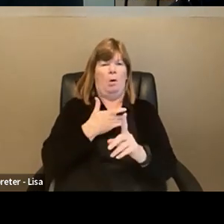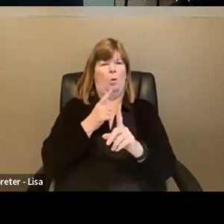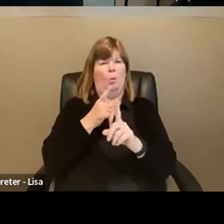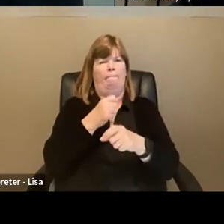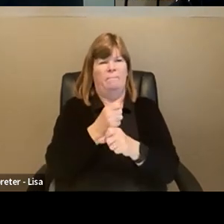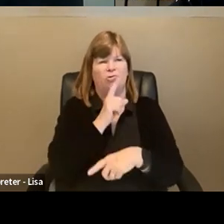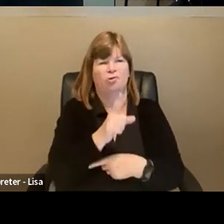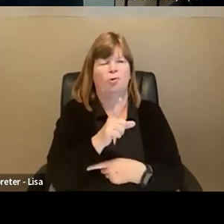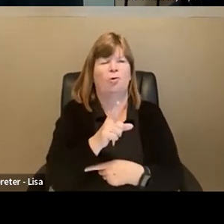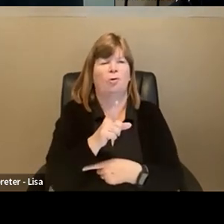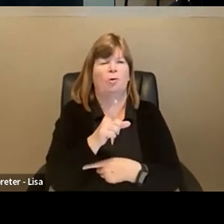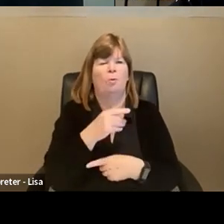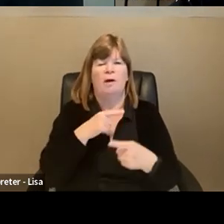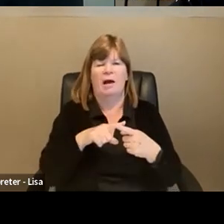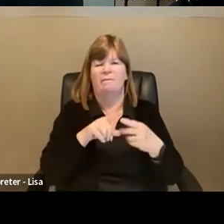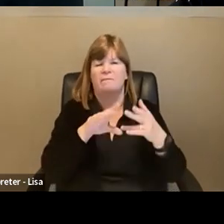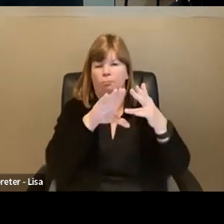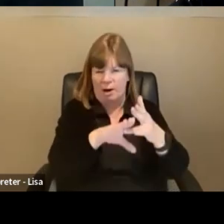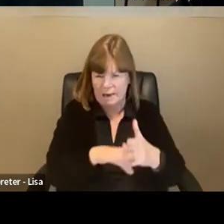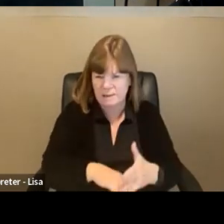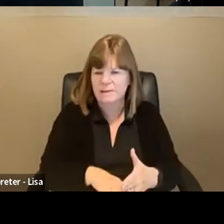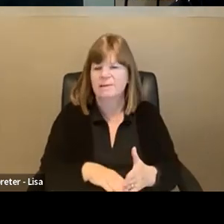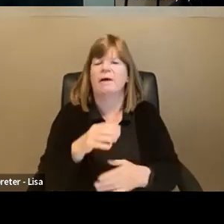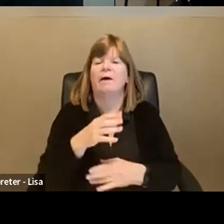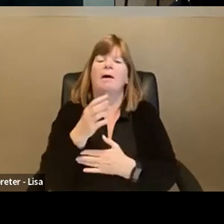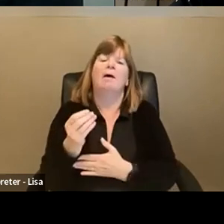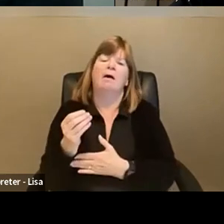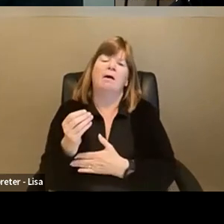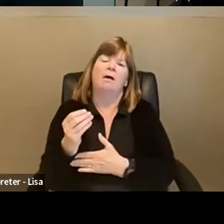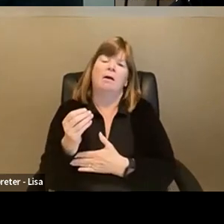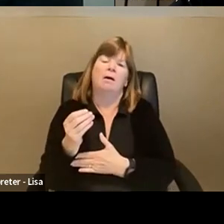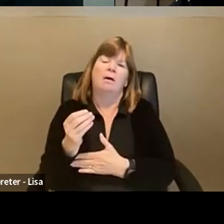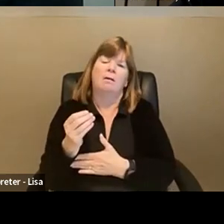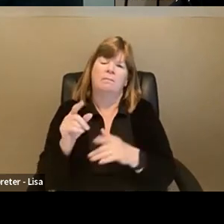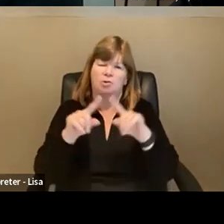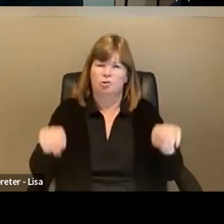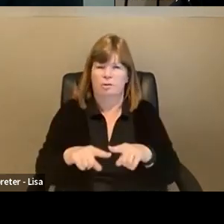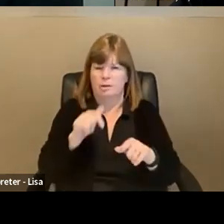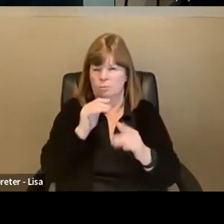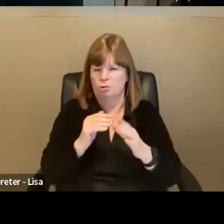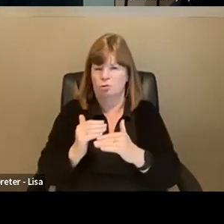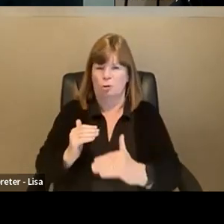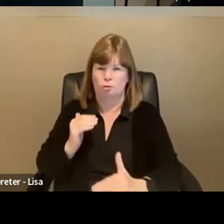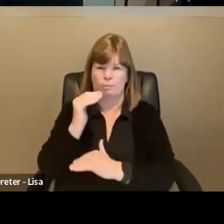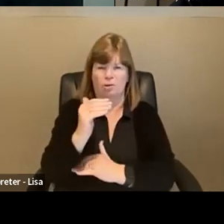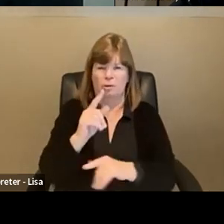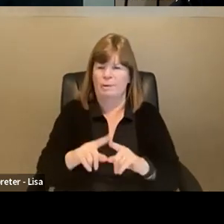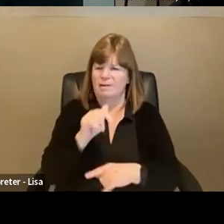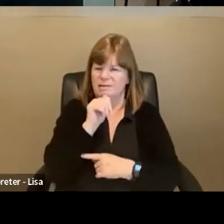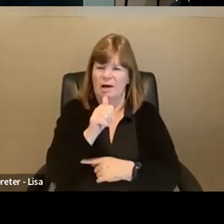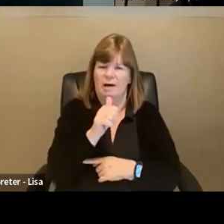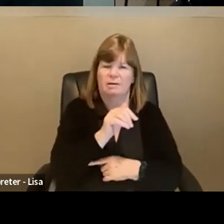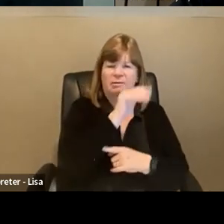are breaks, and that it is not the screen time is not too much, but it is not mandated by the